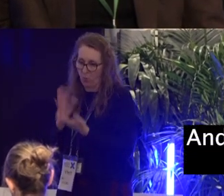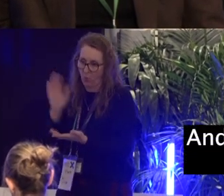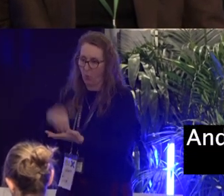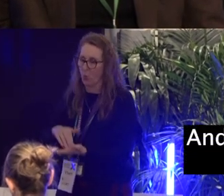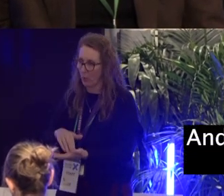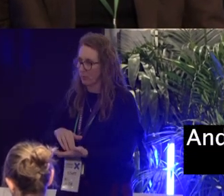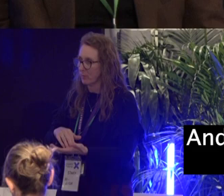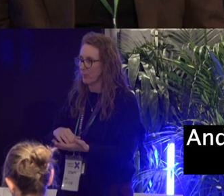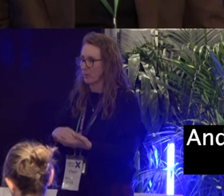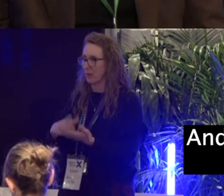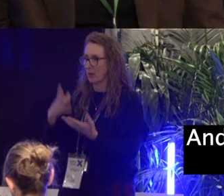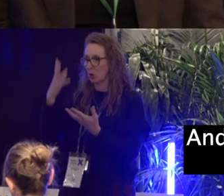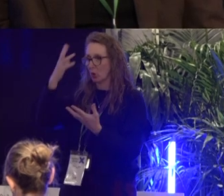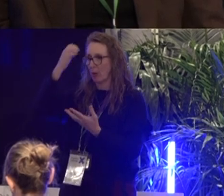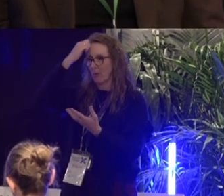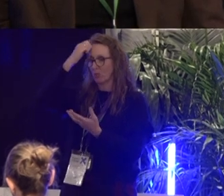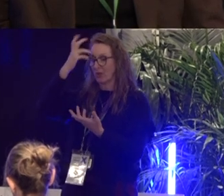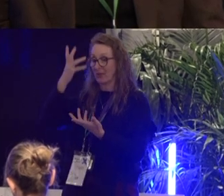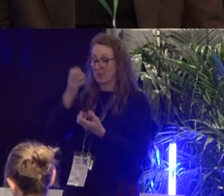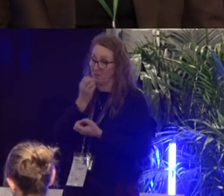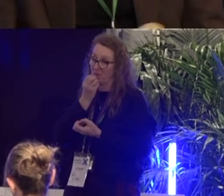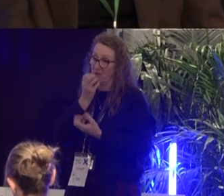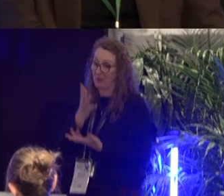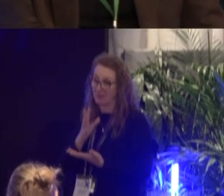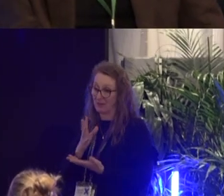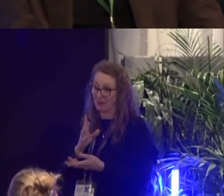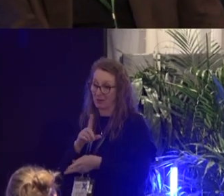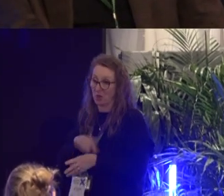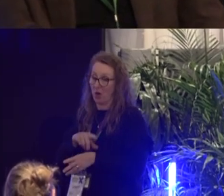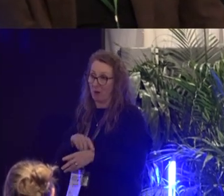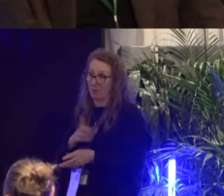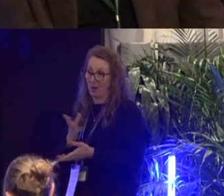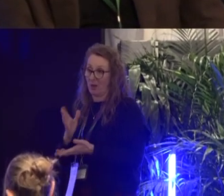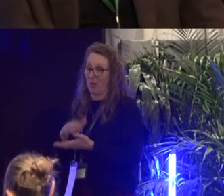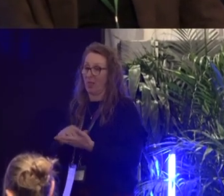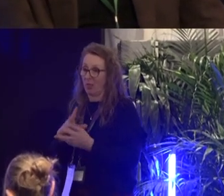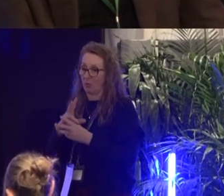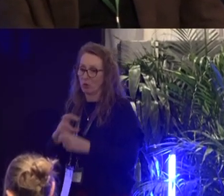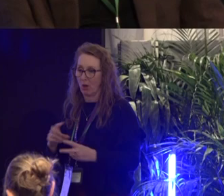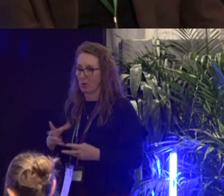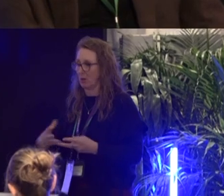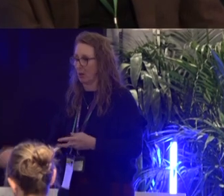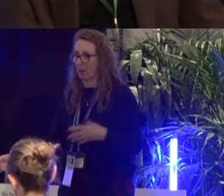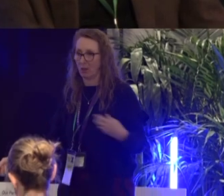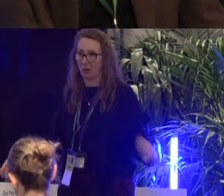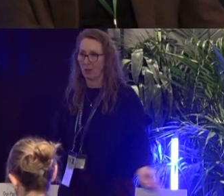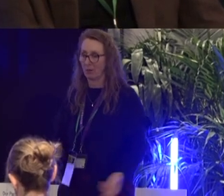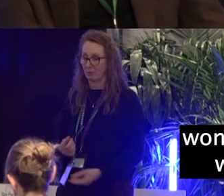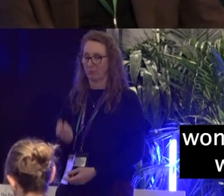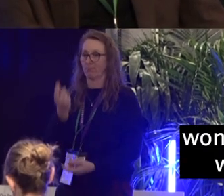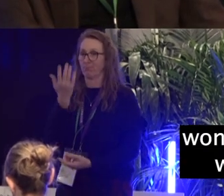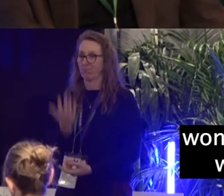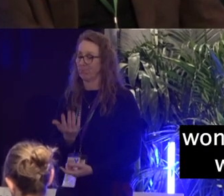of this incredible moment where everything else, like you said, just falls away. So I was